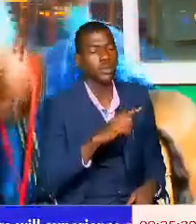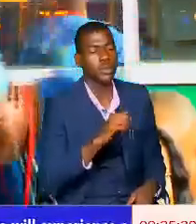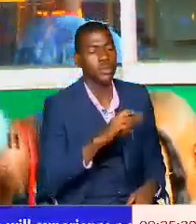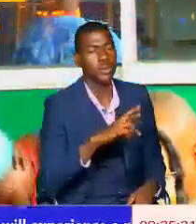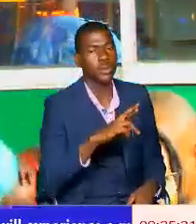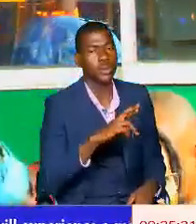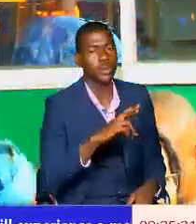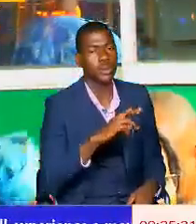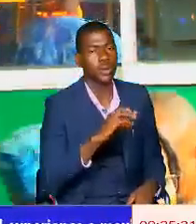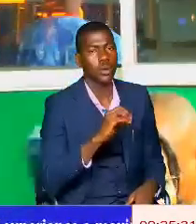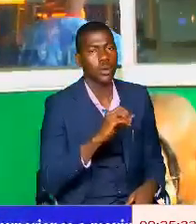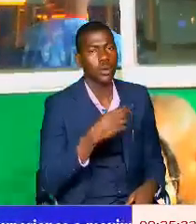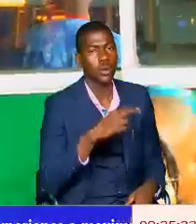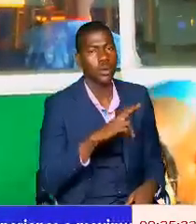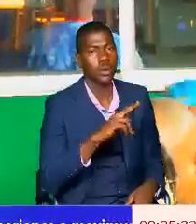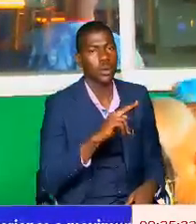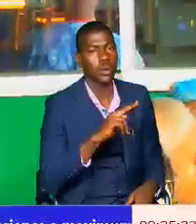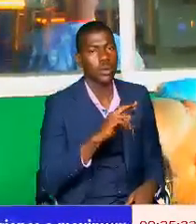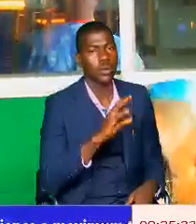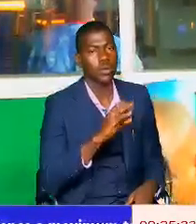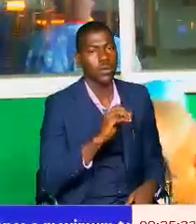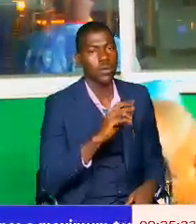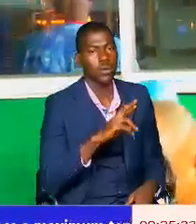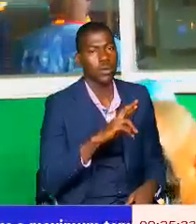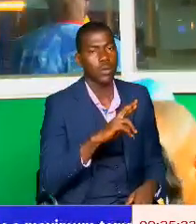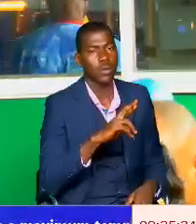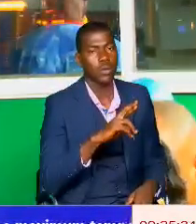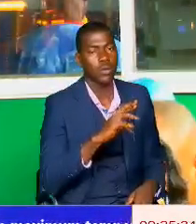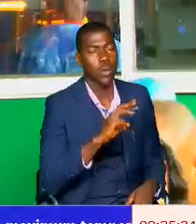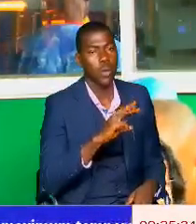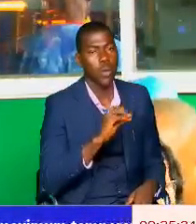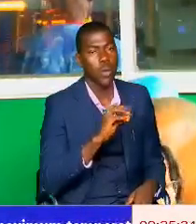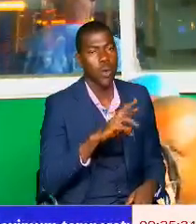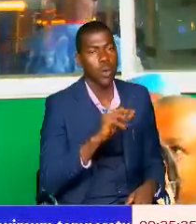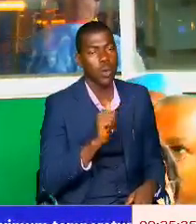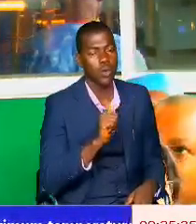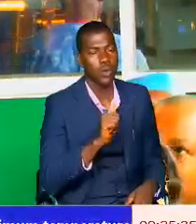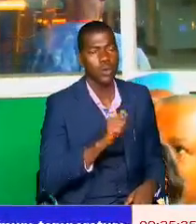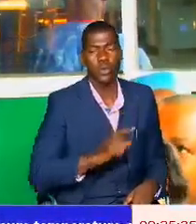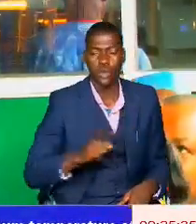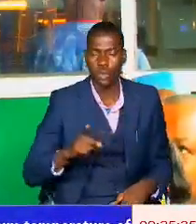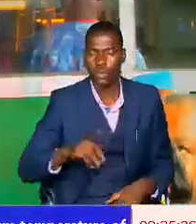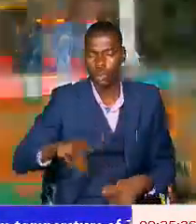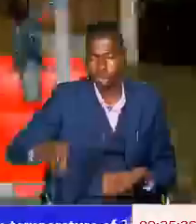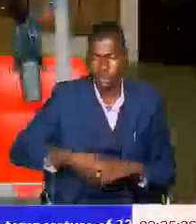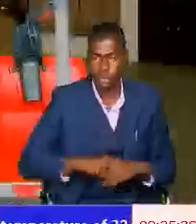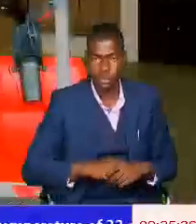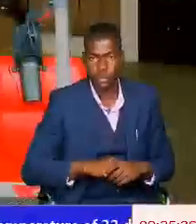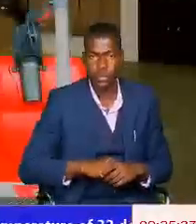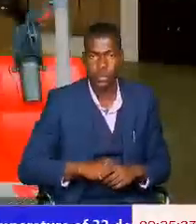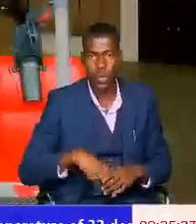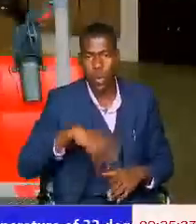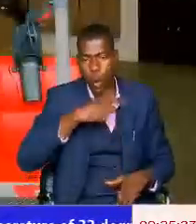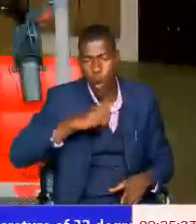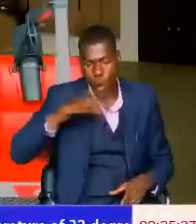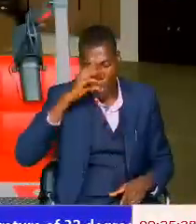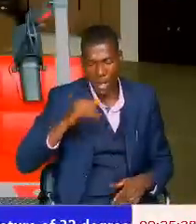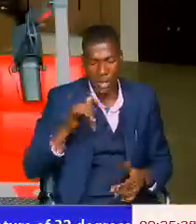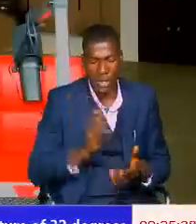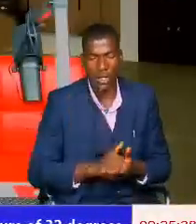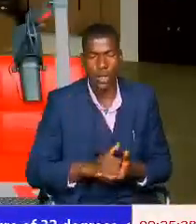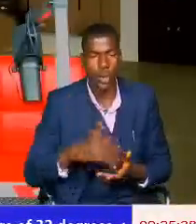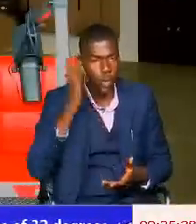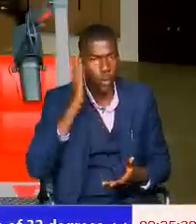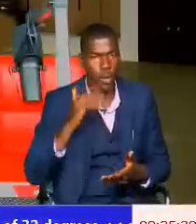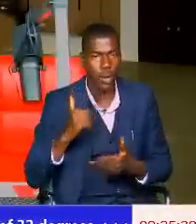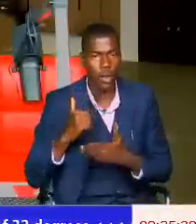come all the way from Ibadan? Yes, sir. Hey, you go there among the elders, we go settle this, our daughter case. I hear say Ibadan